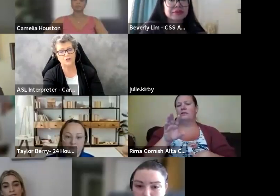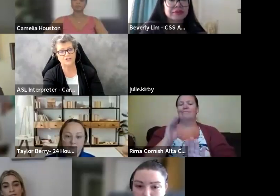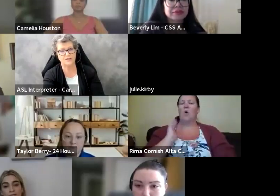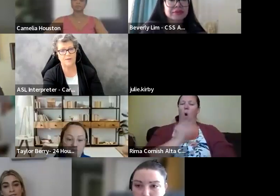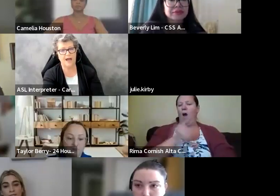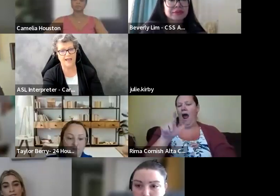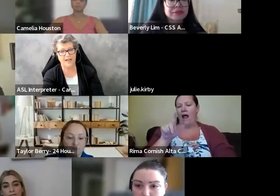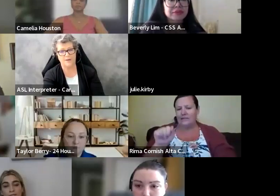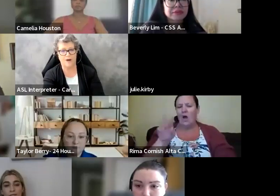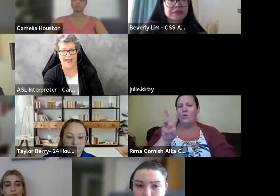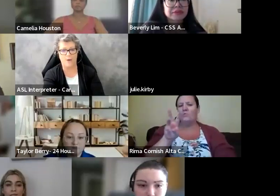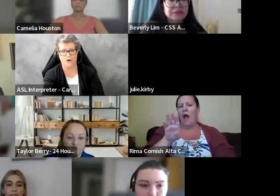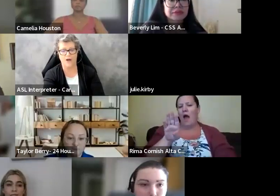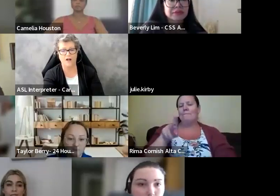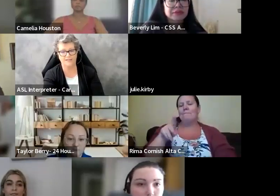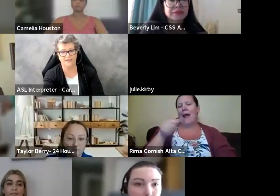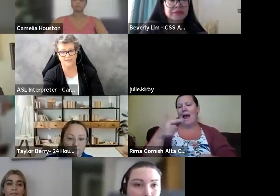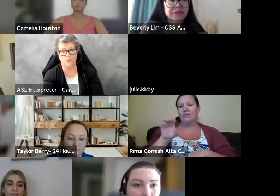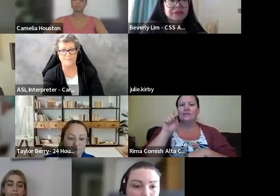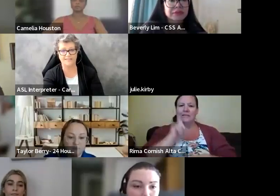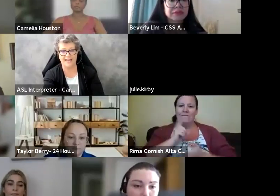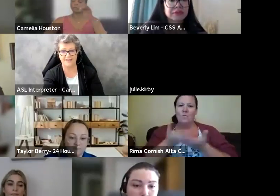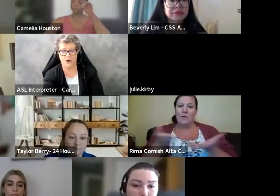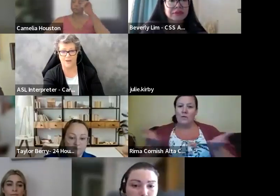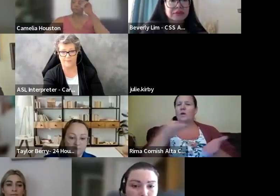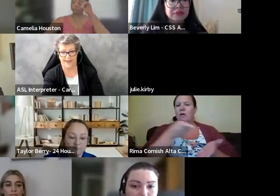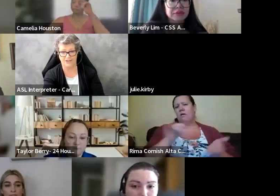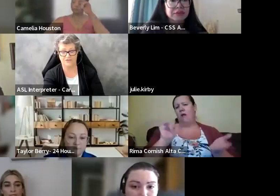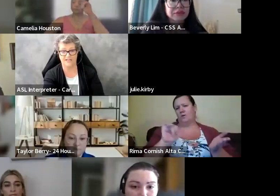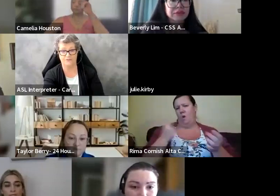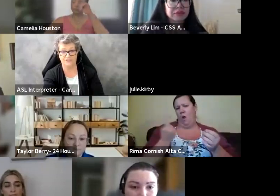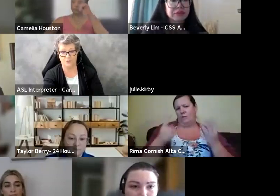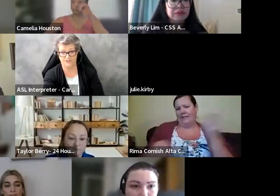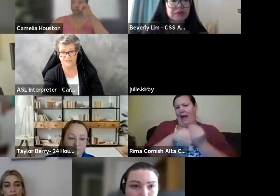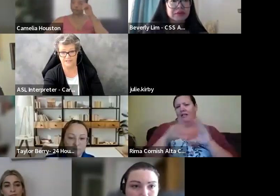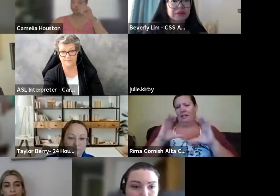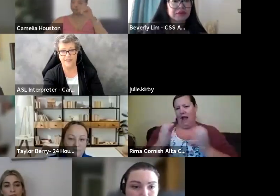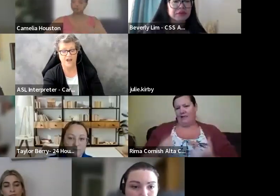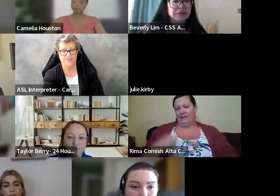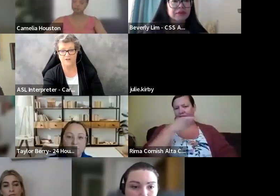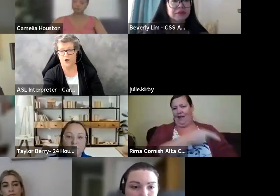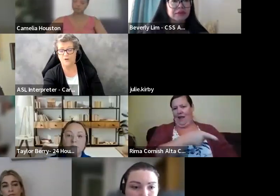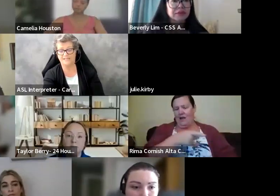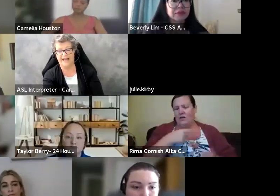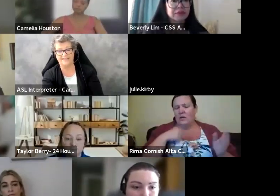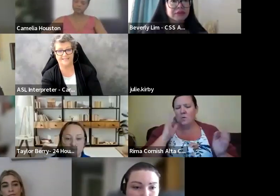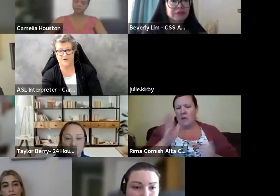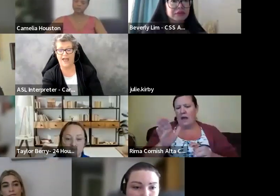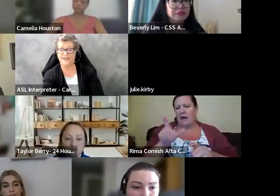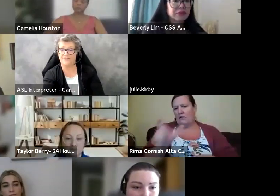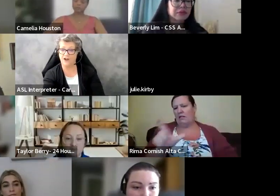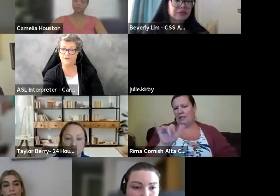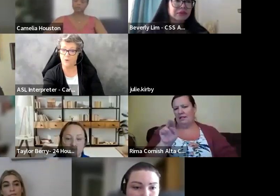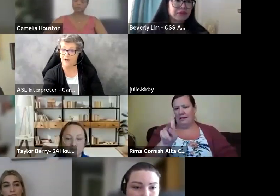also look to my our ALTA's website, our webpage for deaf resources. There's always classes